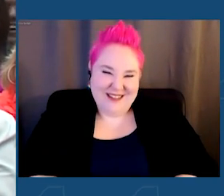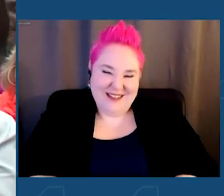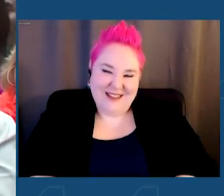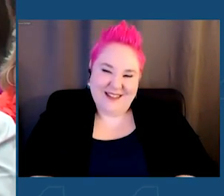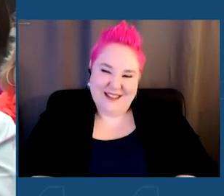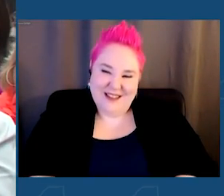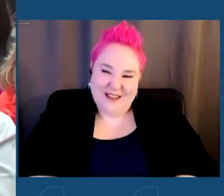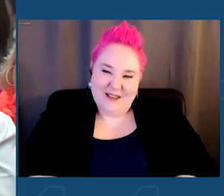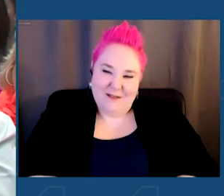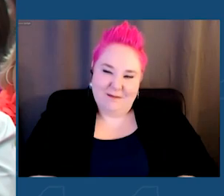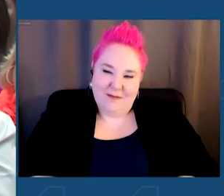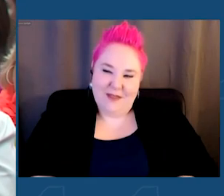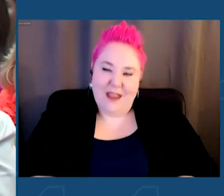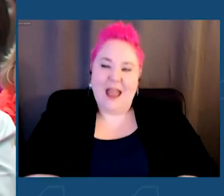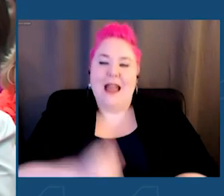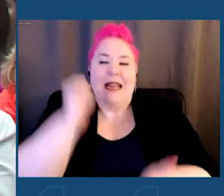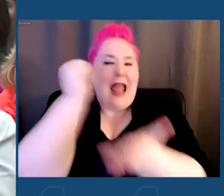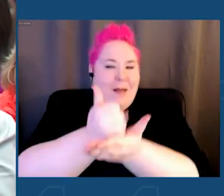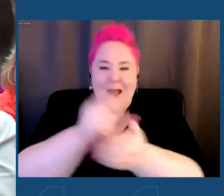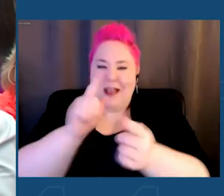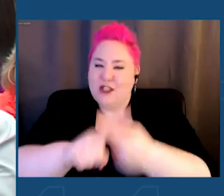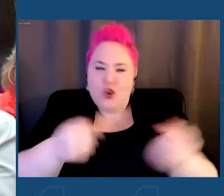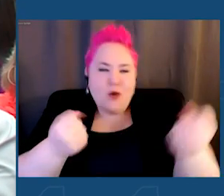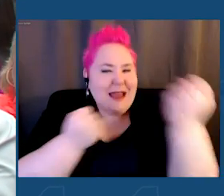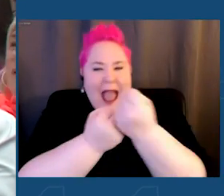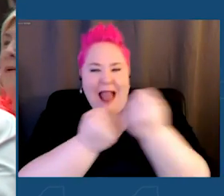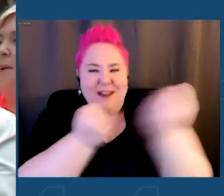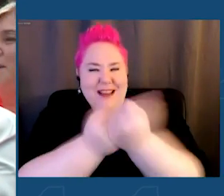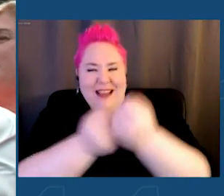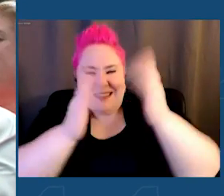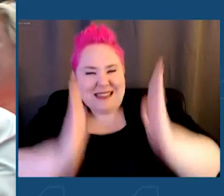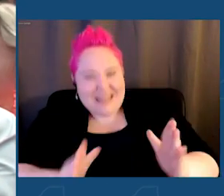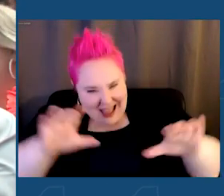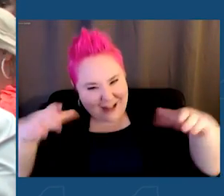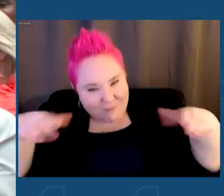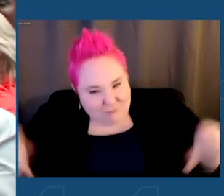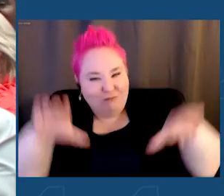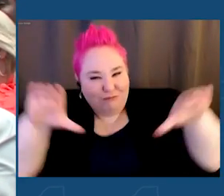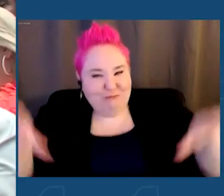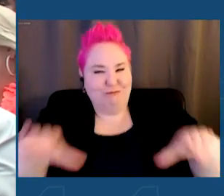And amen to the advocates who make it happen.